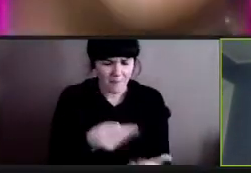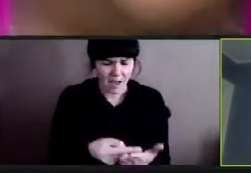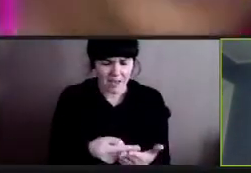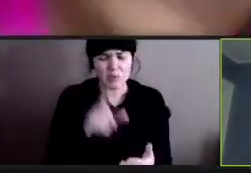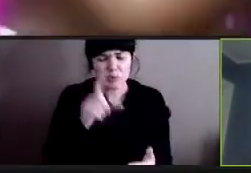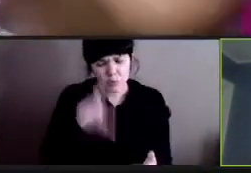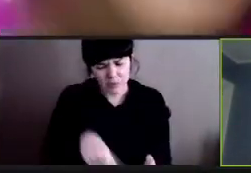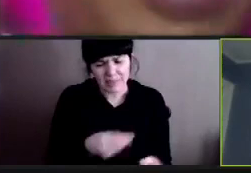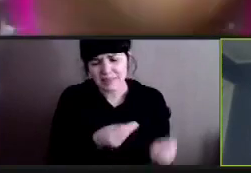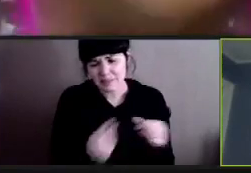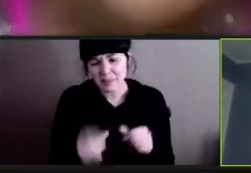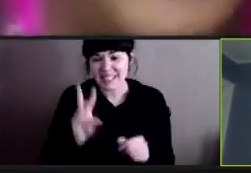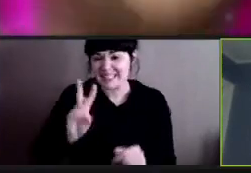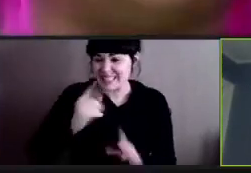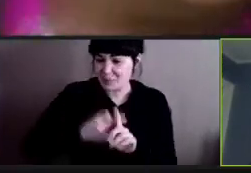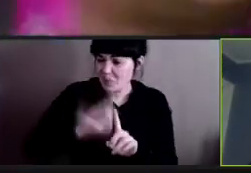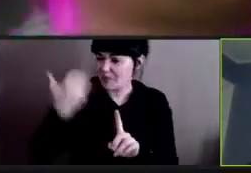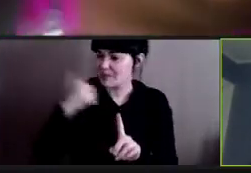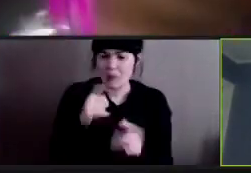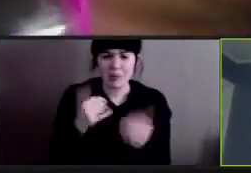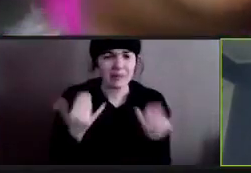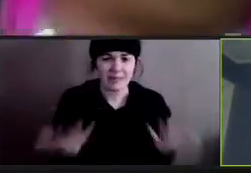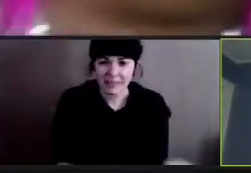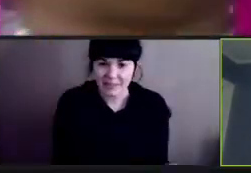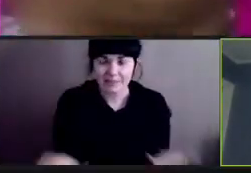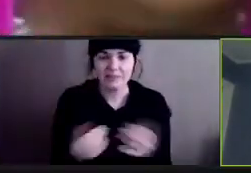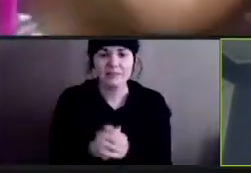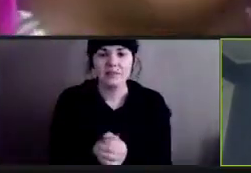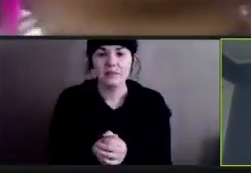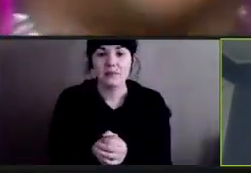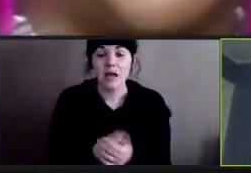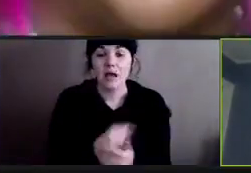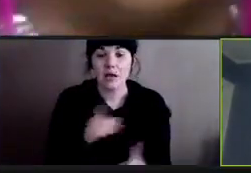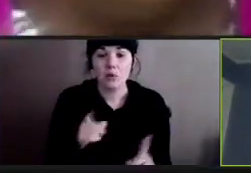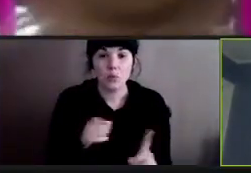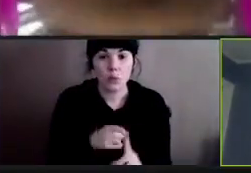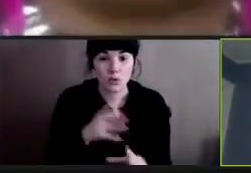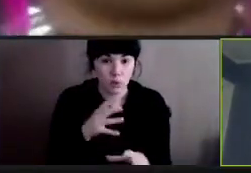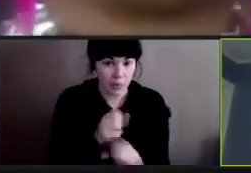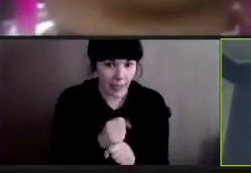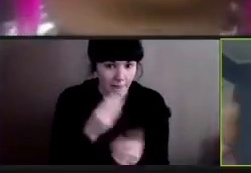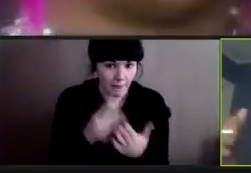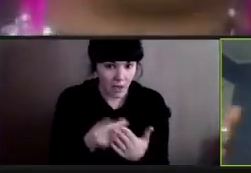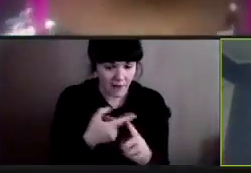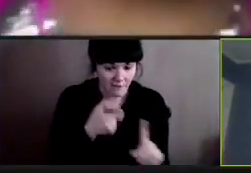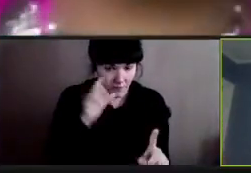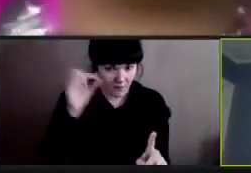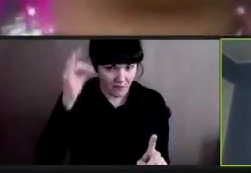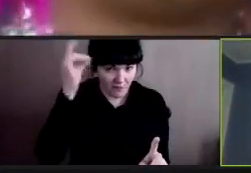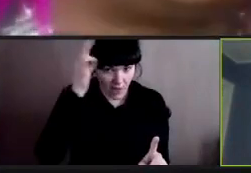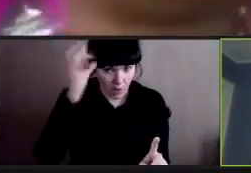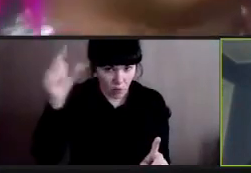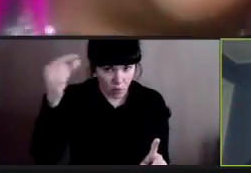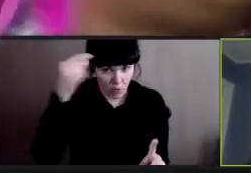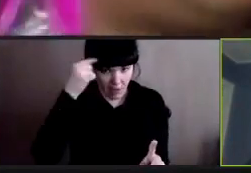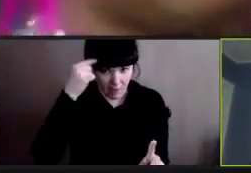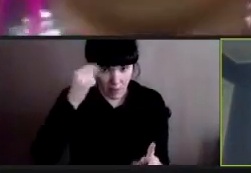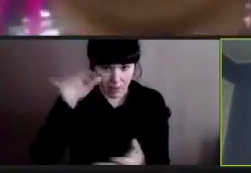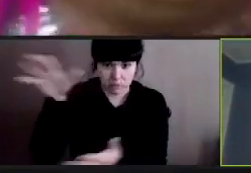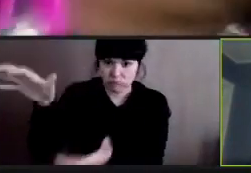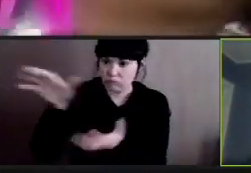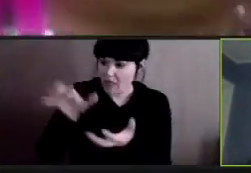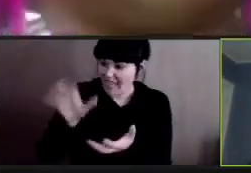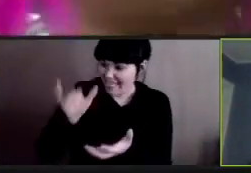federal dollars, you gotta spend all of it. Nobody wants to send federal dollars back. So if you have a chance at getting, I don't